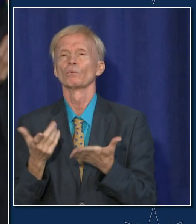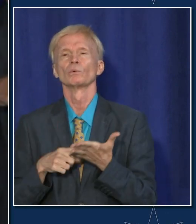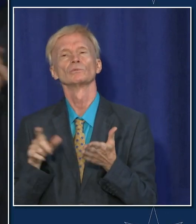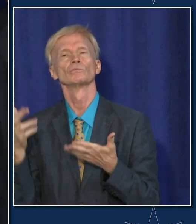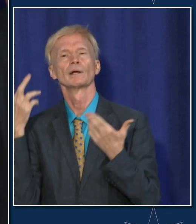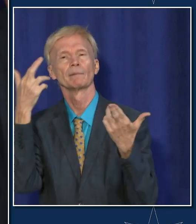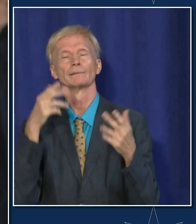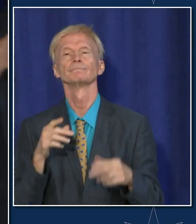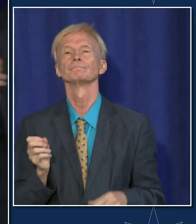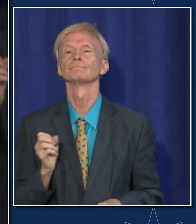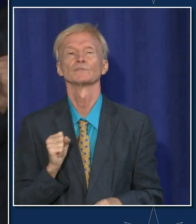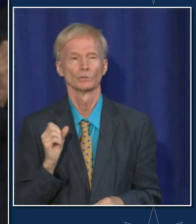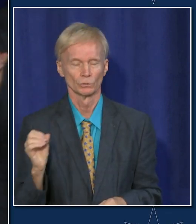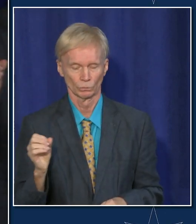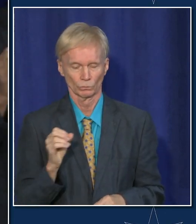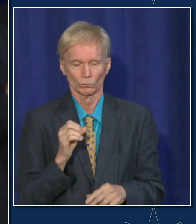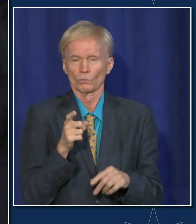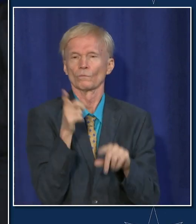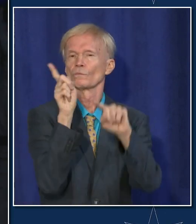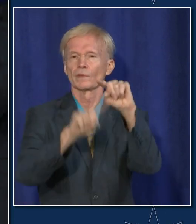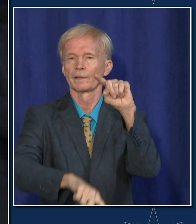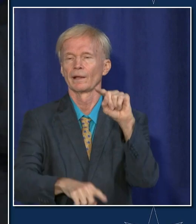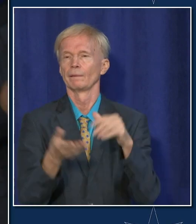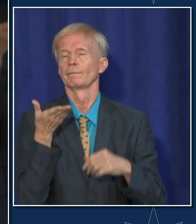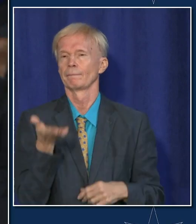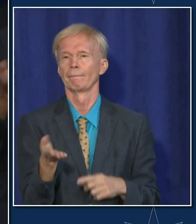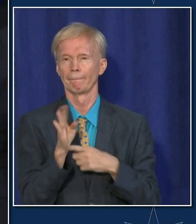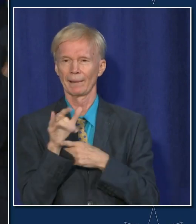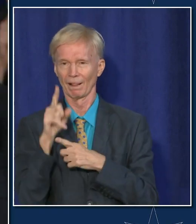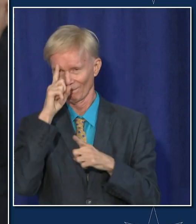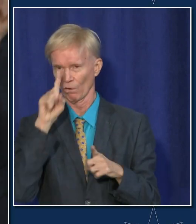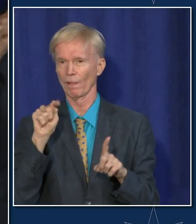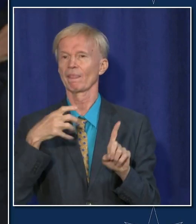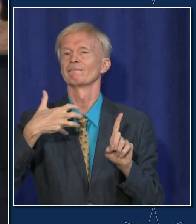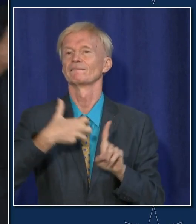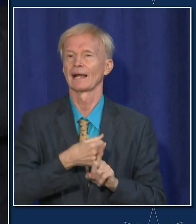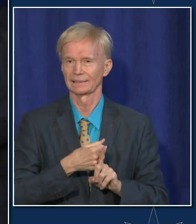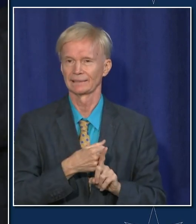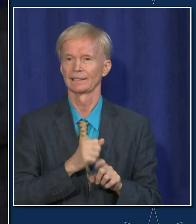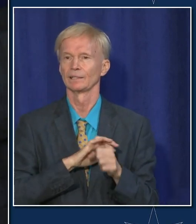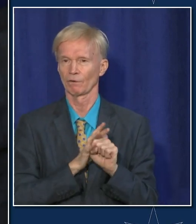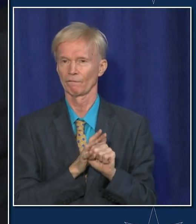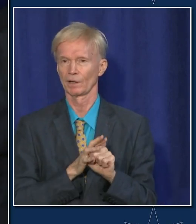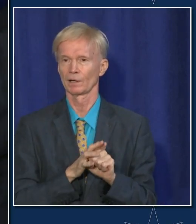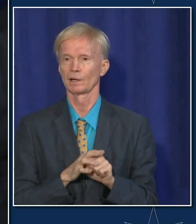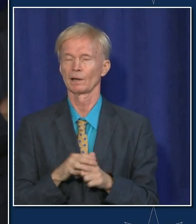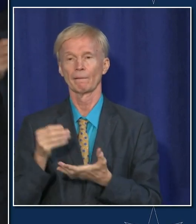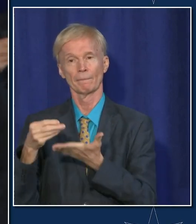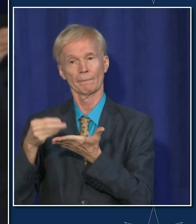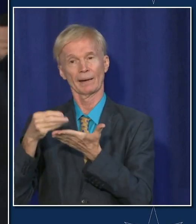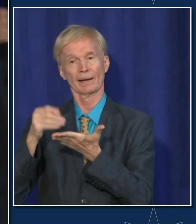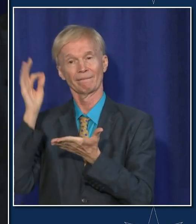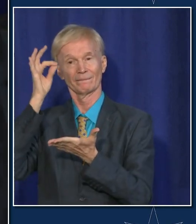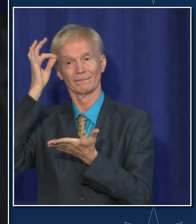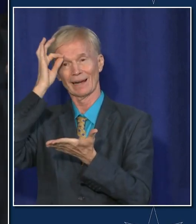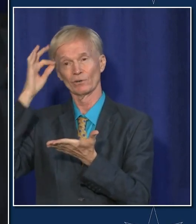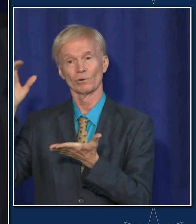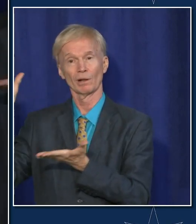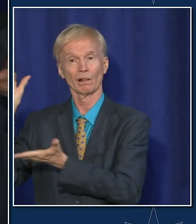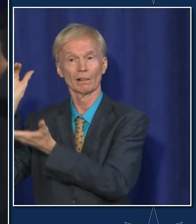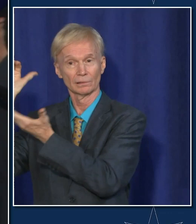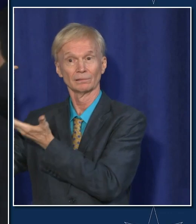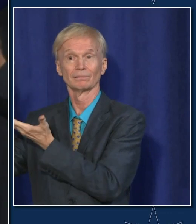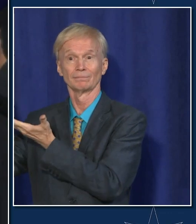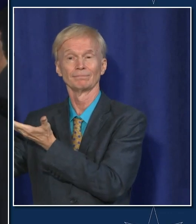So you are not allowed to get a bill for a vaccine. And there is a fund that was set up at the federal level for anybody who